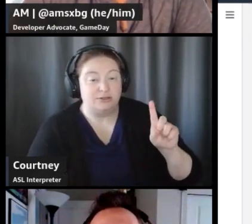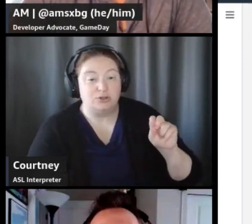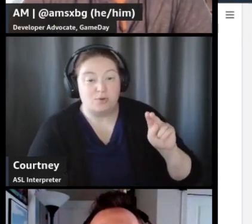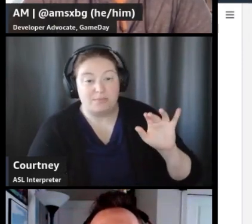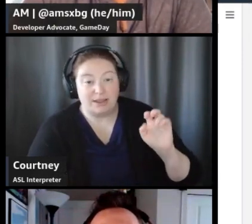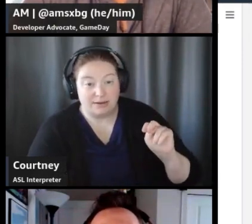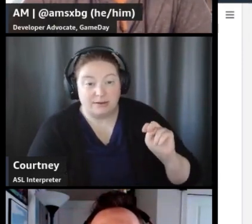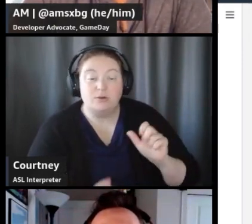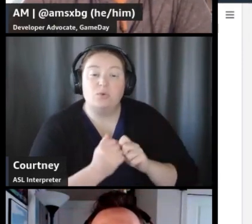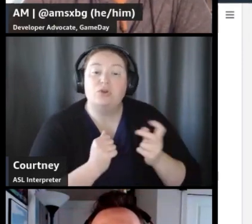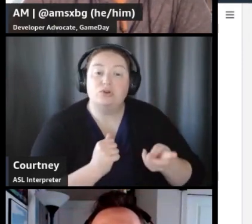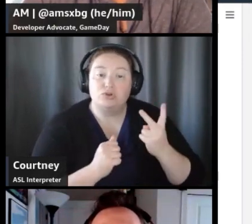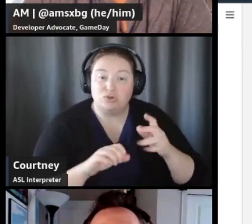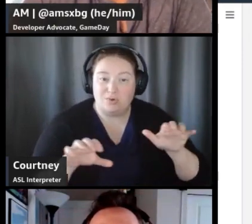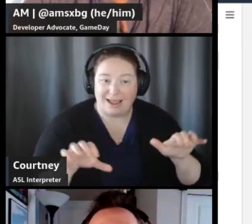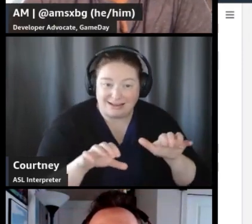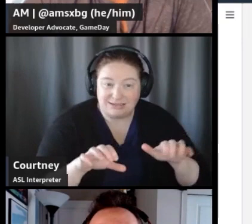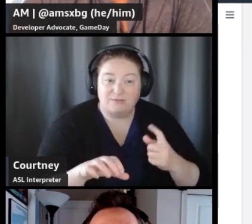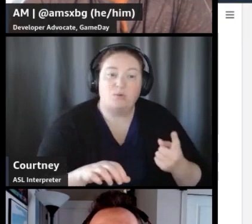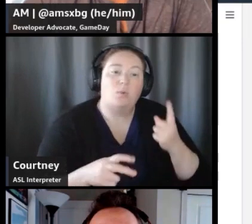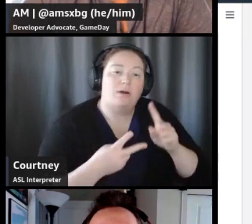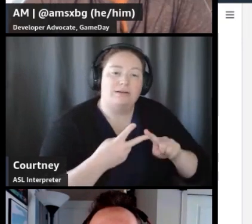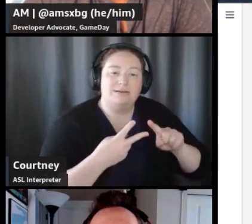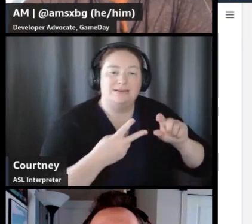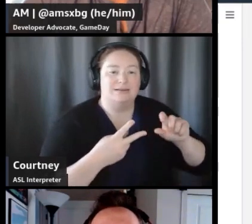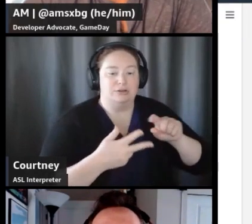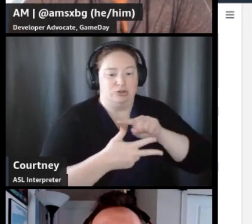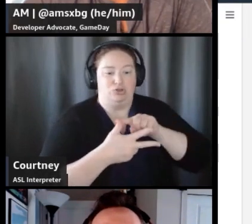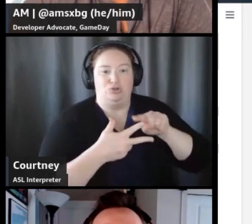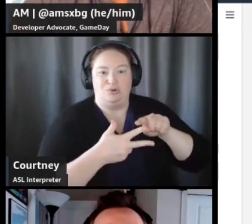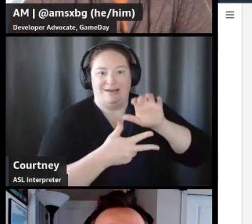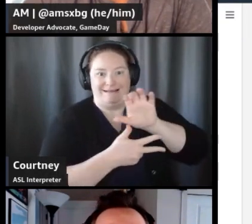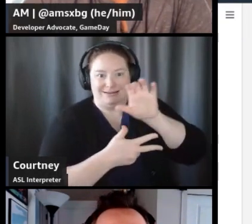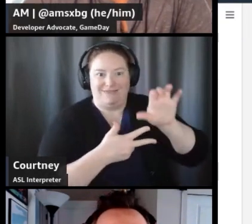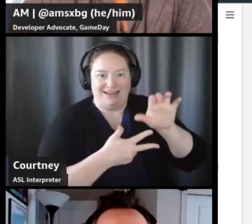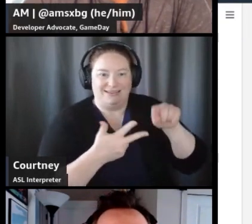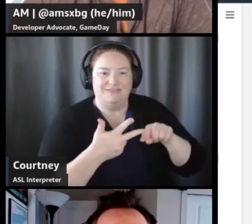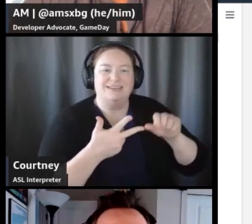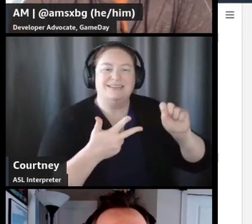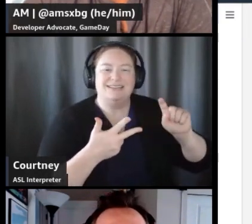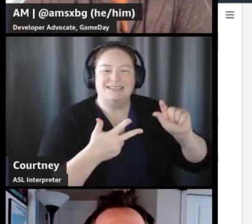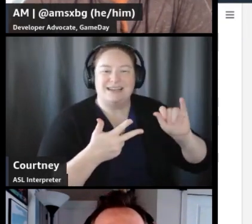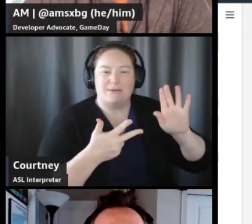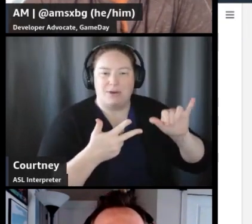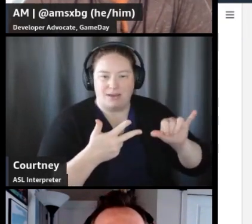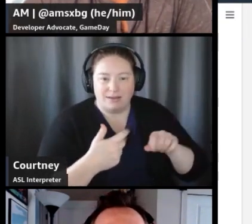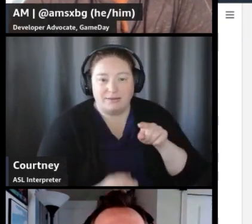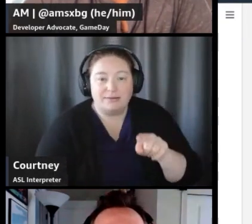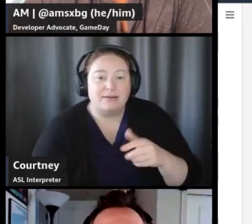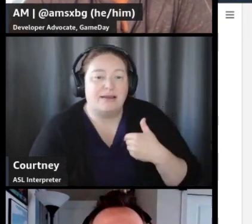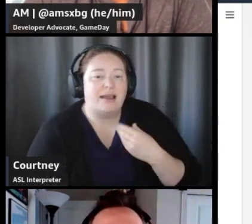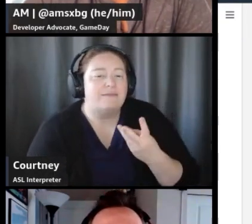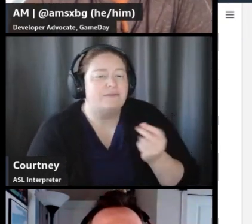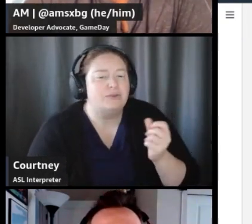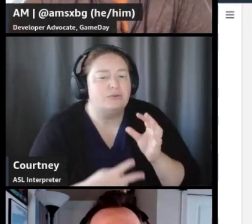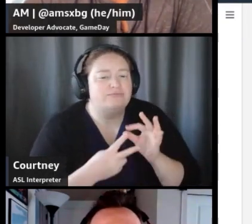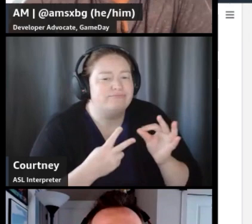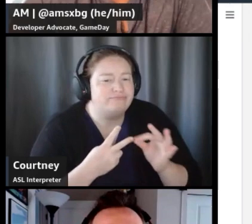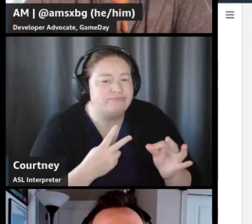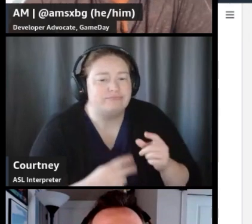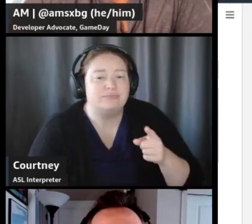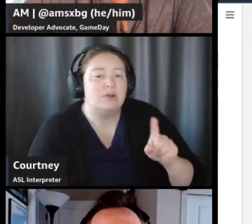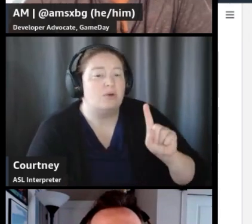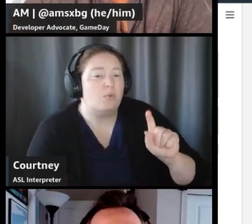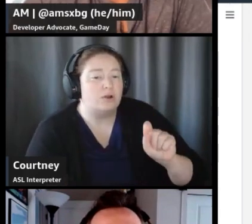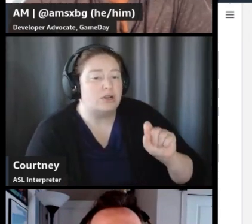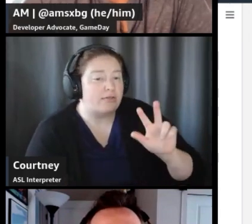2 active, 1 standby AZ. You have a choice of engine options. This particular feature works on OpenSearch 1.3